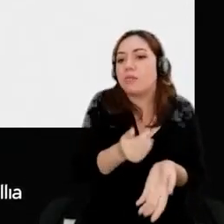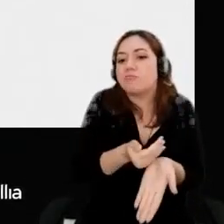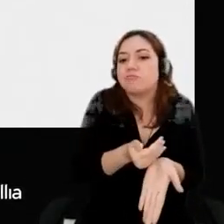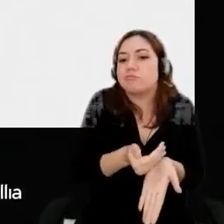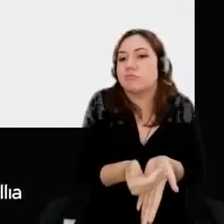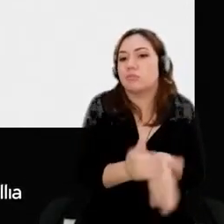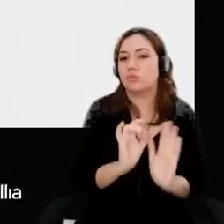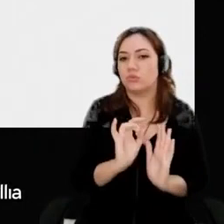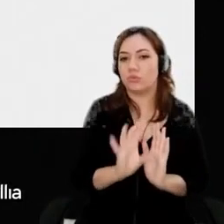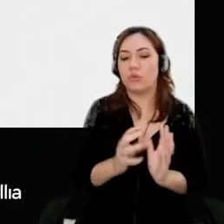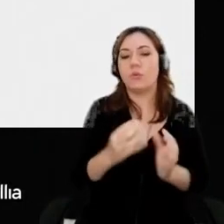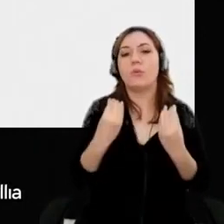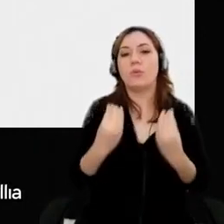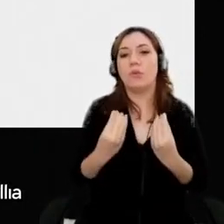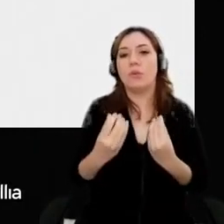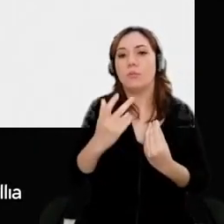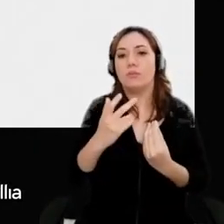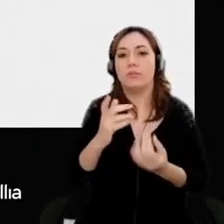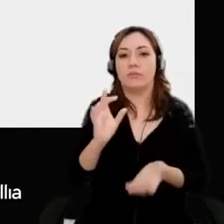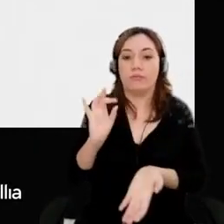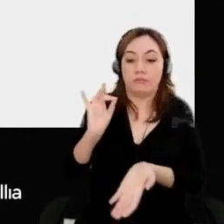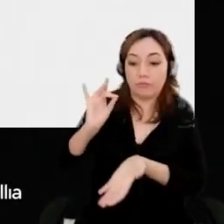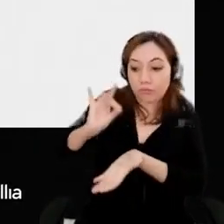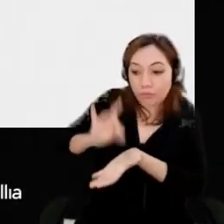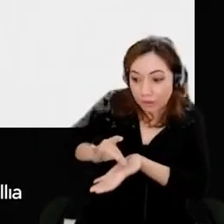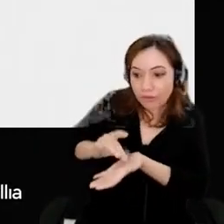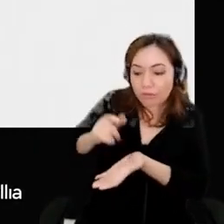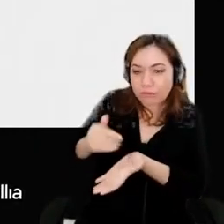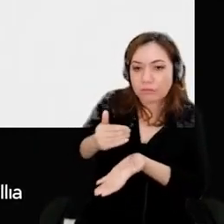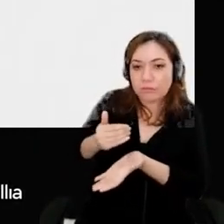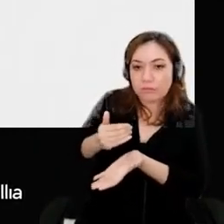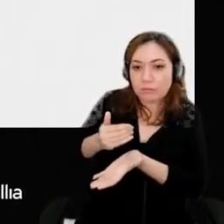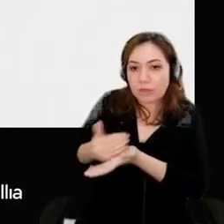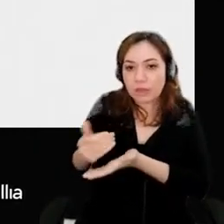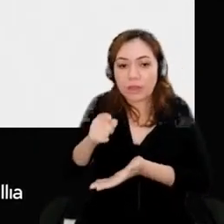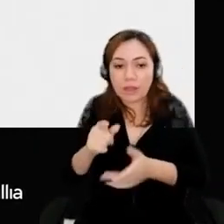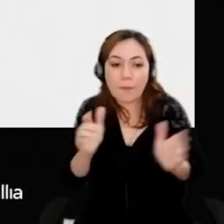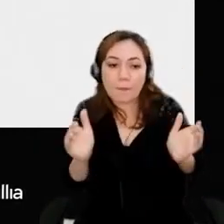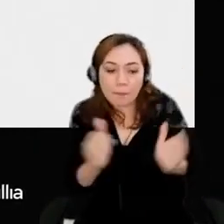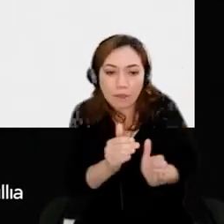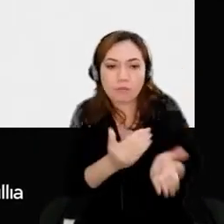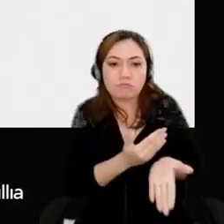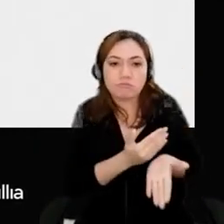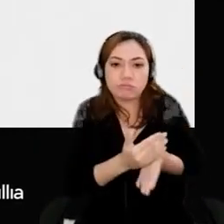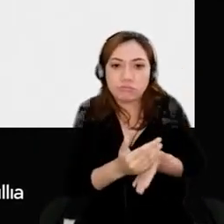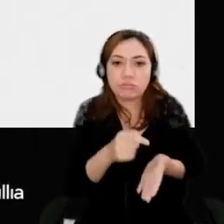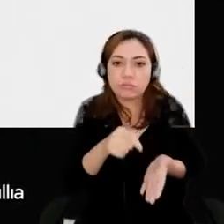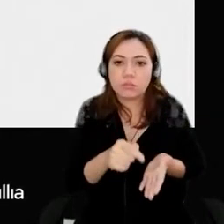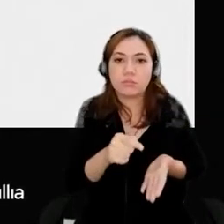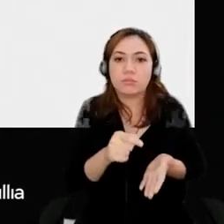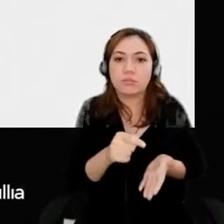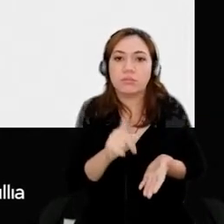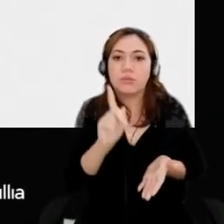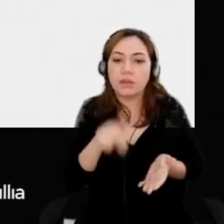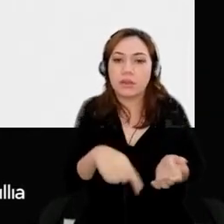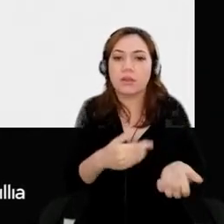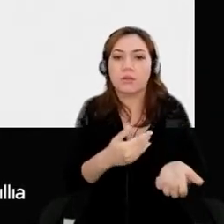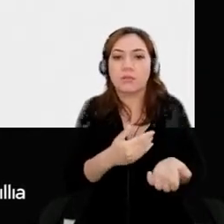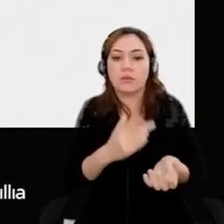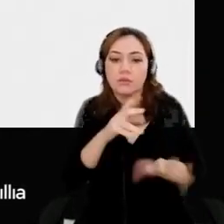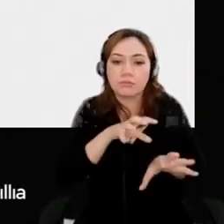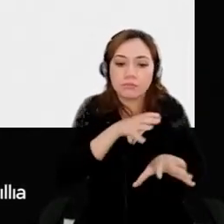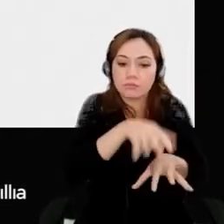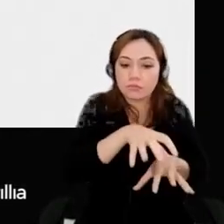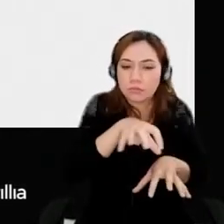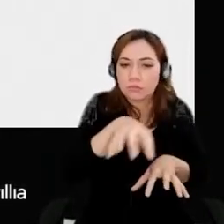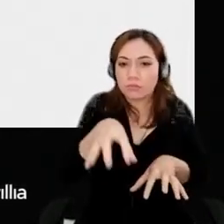pilot to small pilots happening over specific parts of the organization to a real transformation,